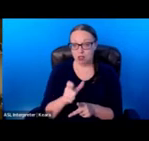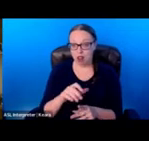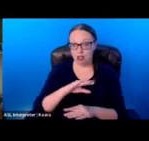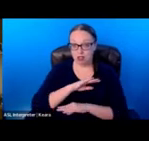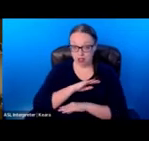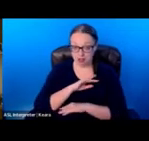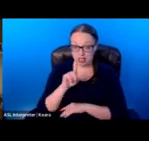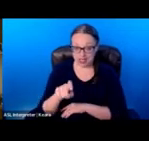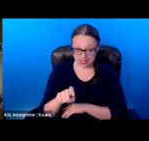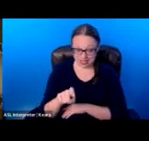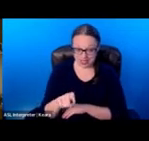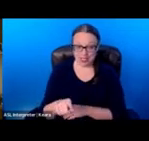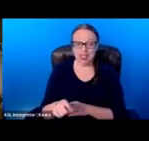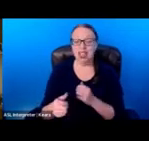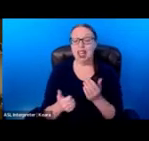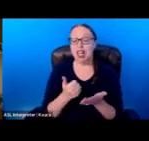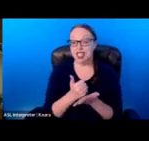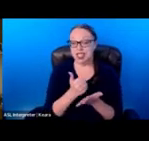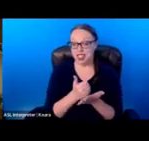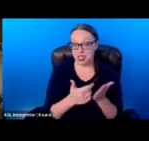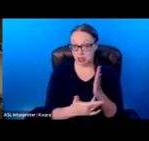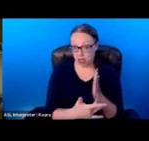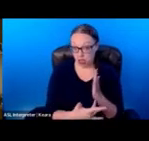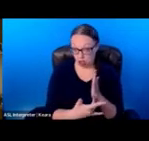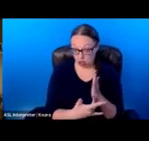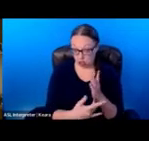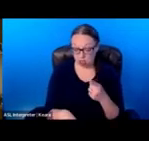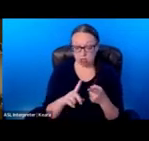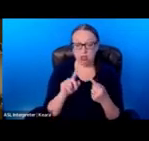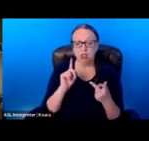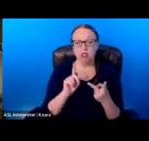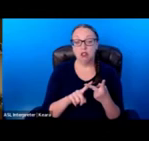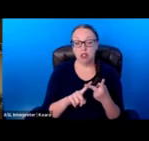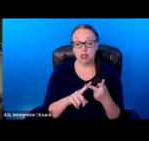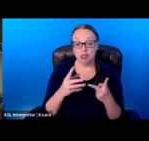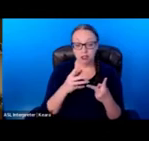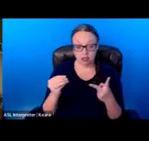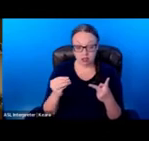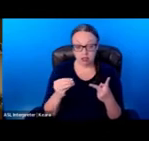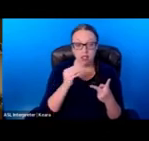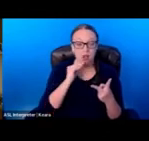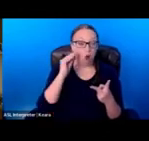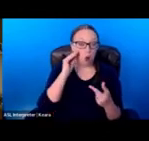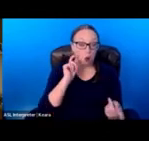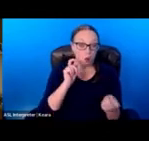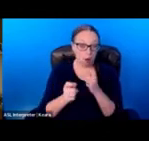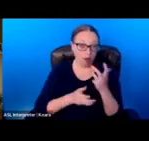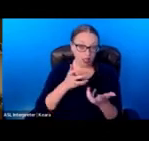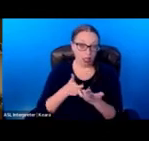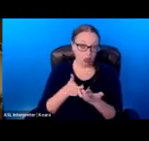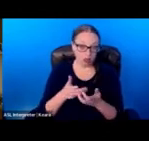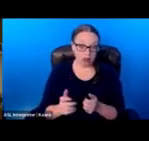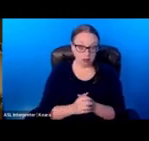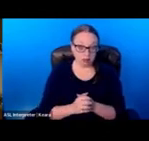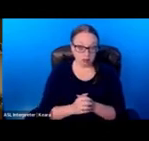domains was unmet need for assistive technology, followed closely by unmet need for home